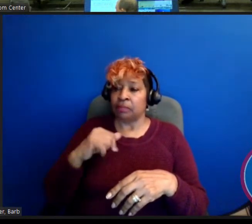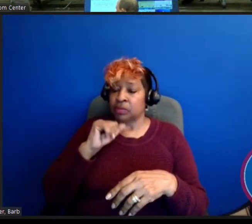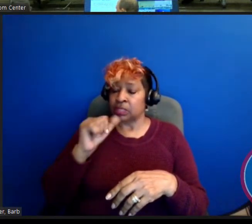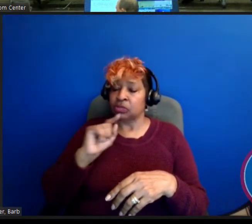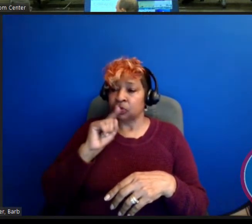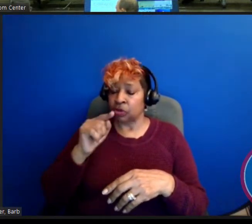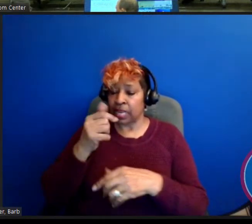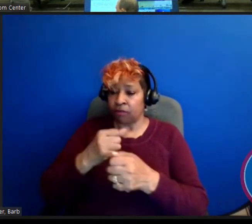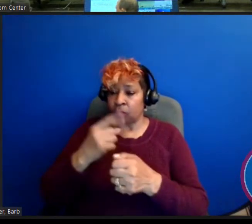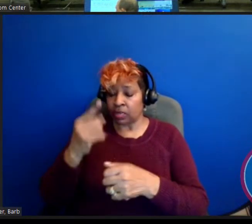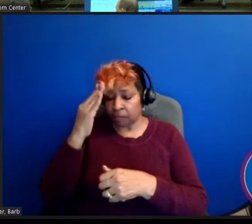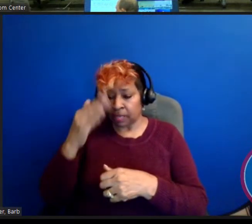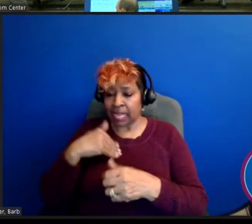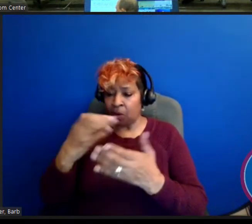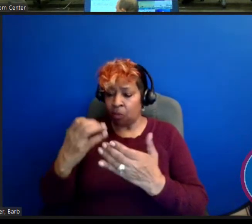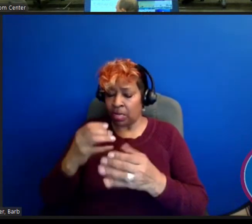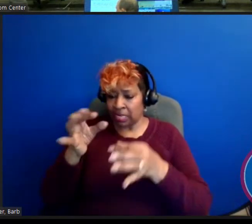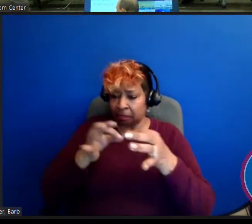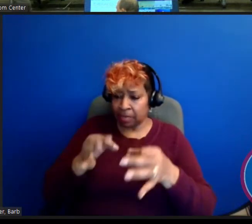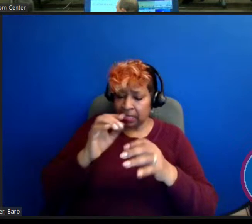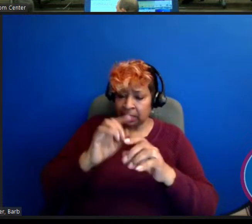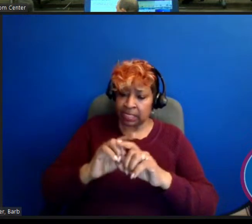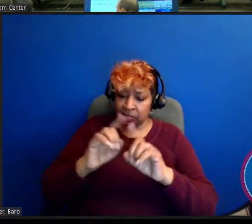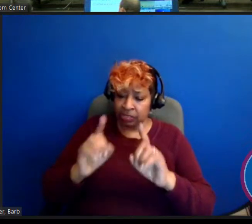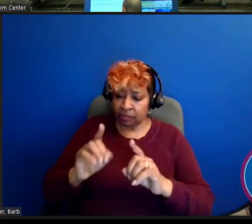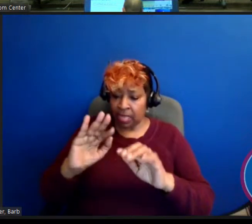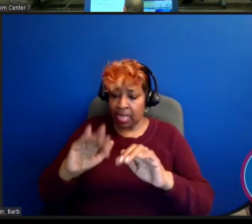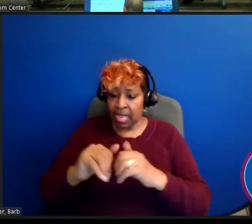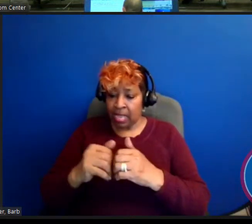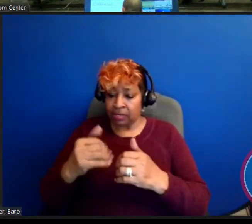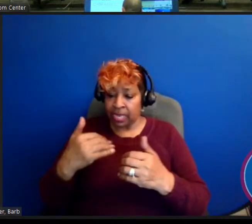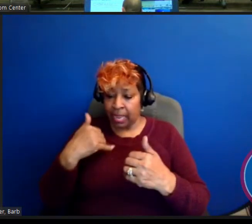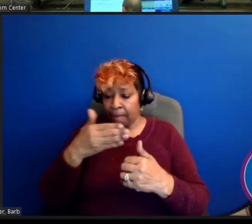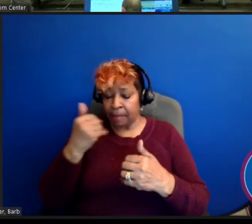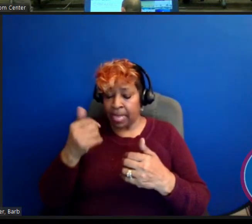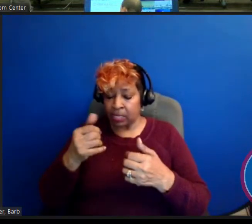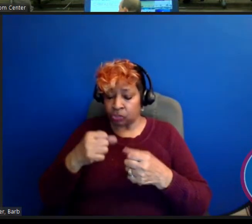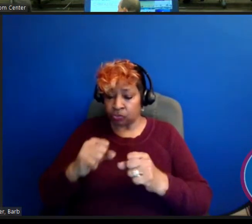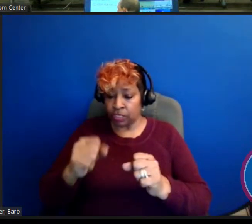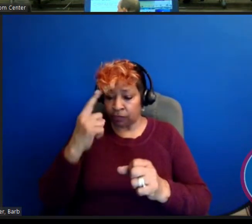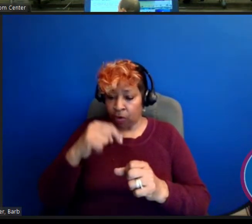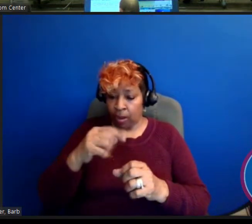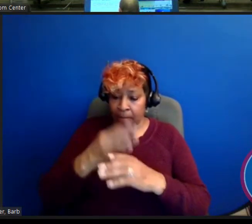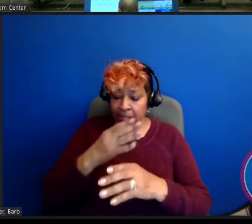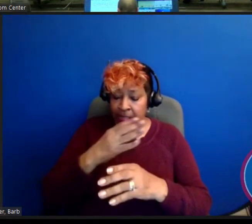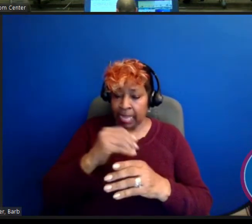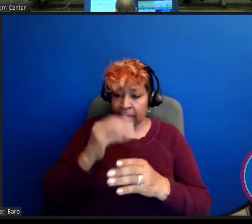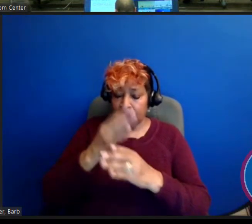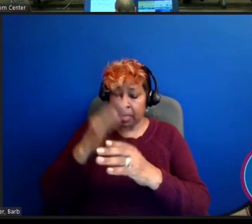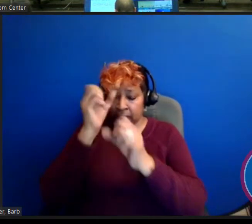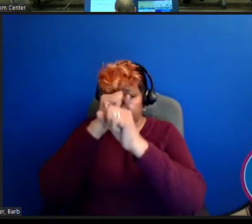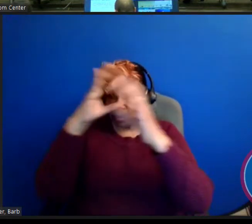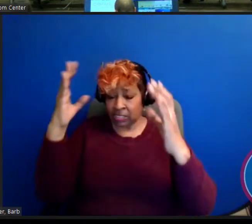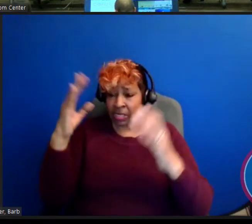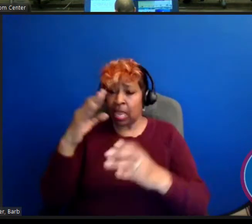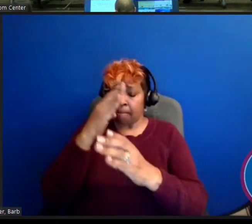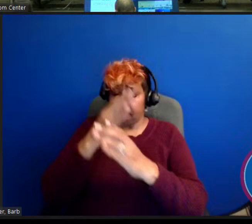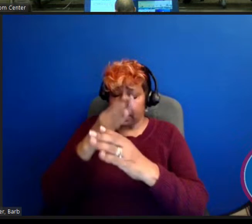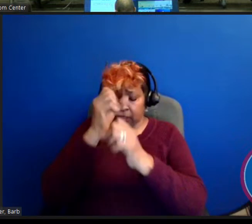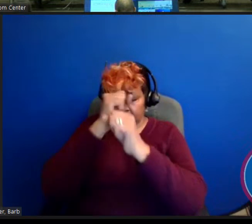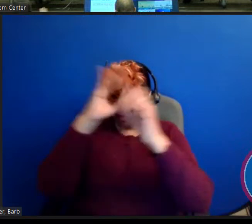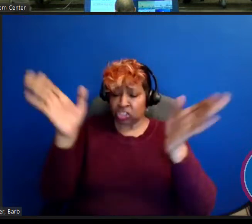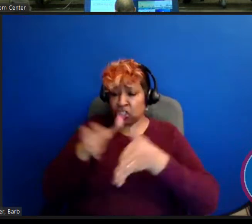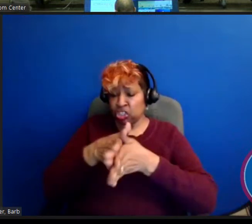differentiate and explain how how Better Streets for Buses and Bus Vision kind of work together, right? Bus Vision is a pretty broad title and it